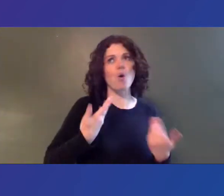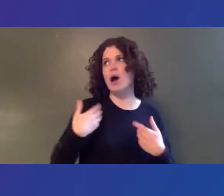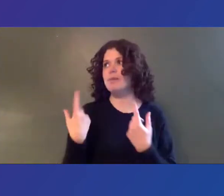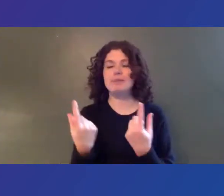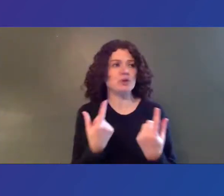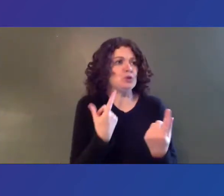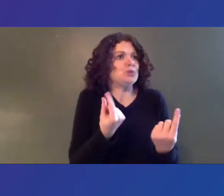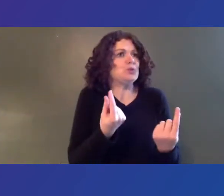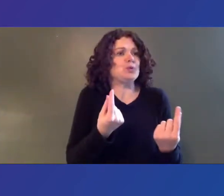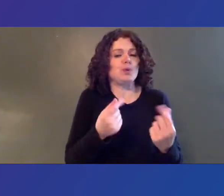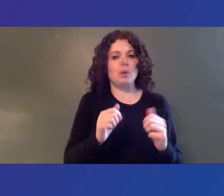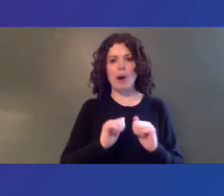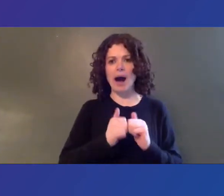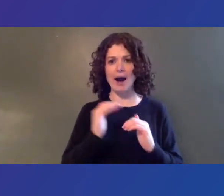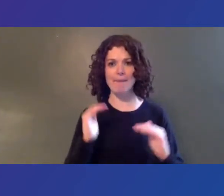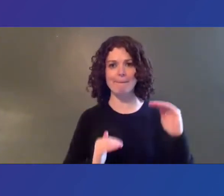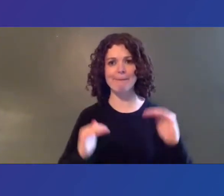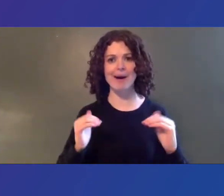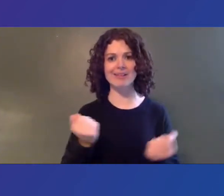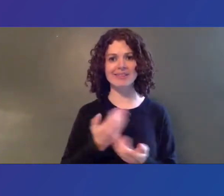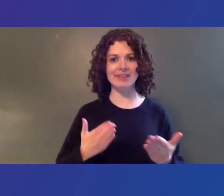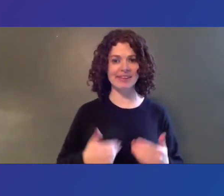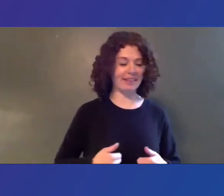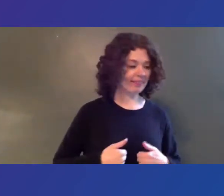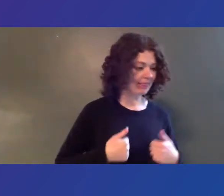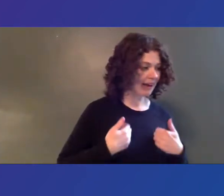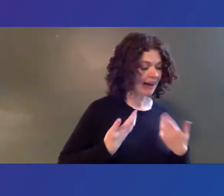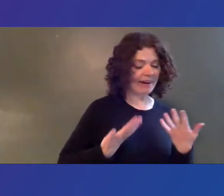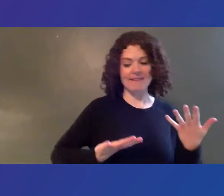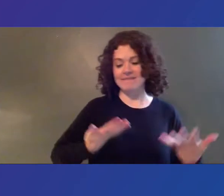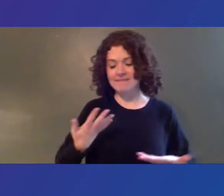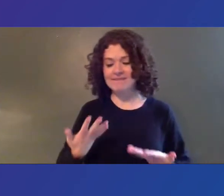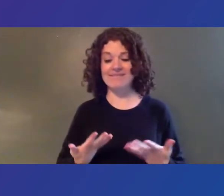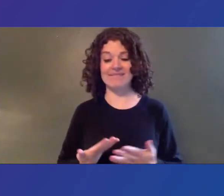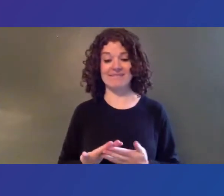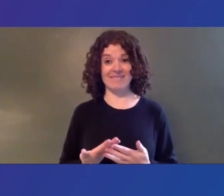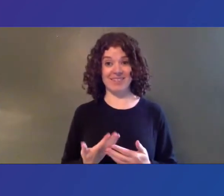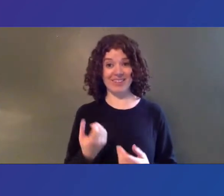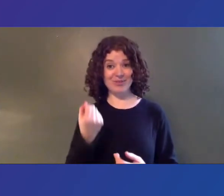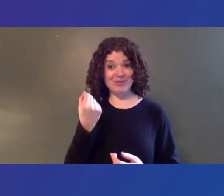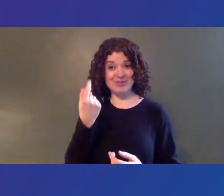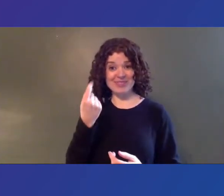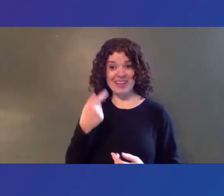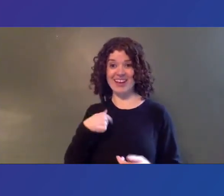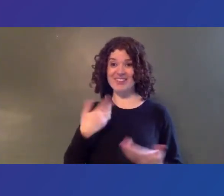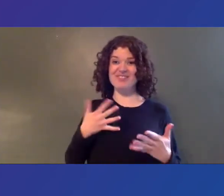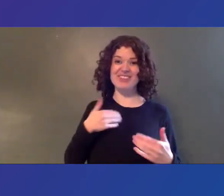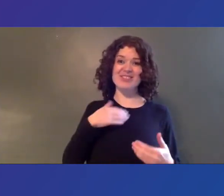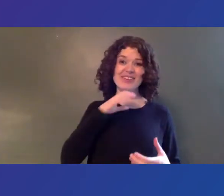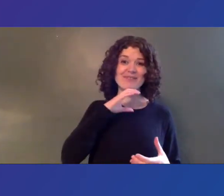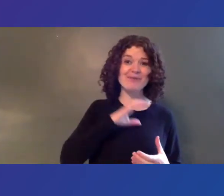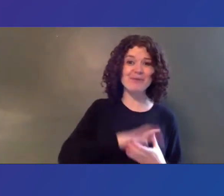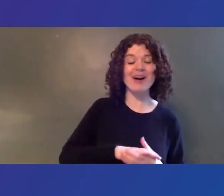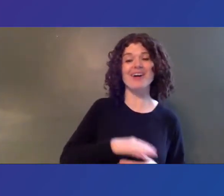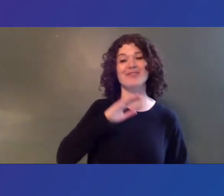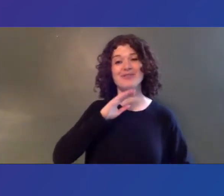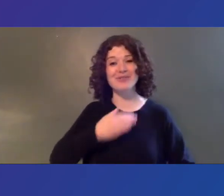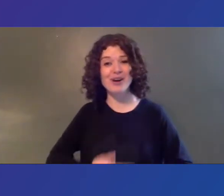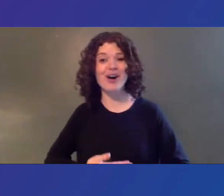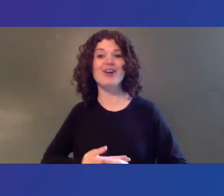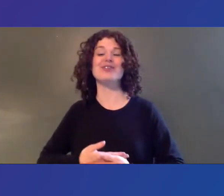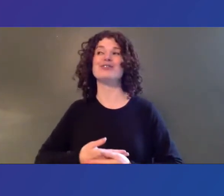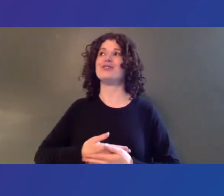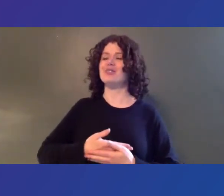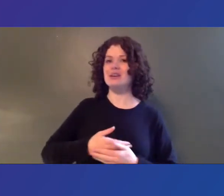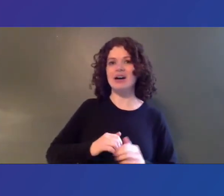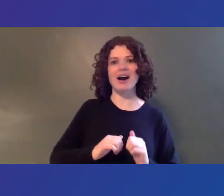things? Life at this time, my life had already taken off. I was married and I already had a daughter. So there was a lot of anxiety. Could you